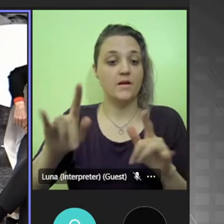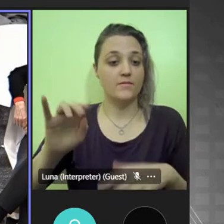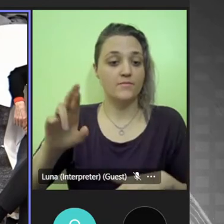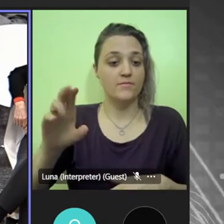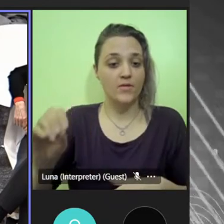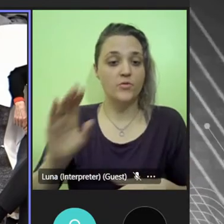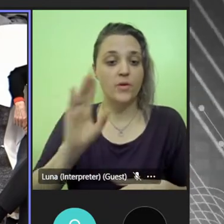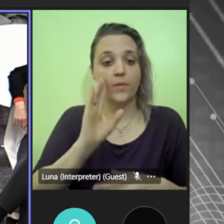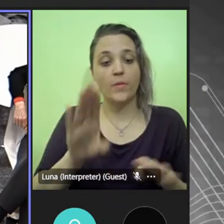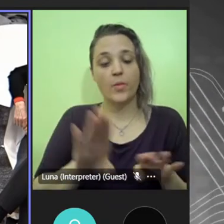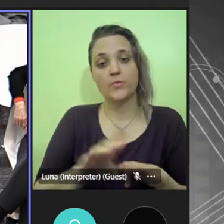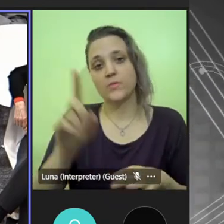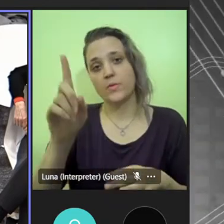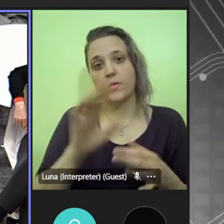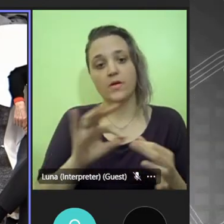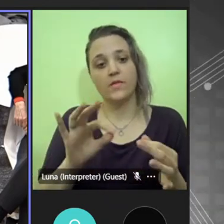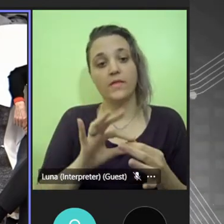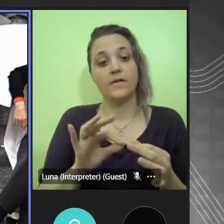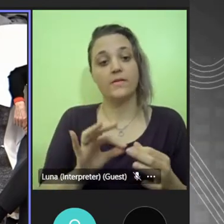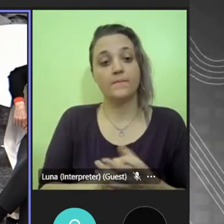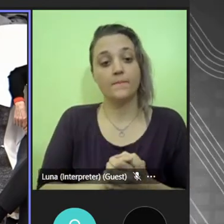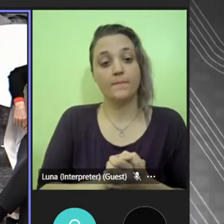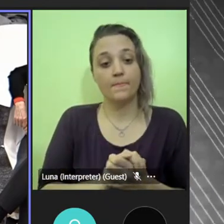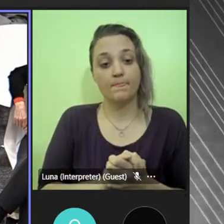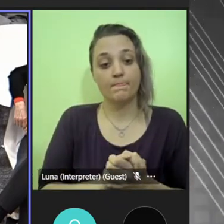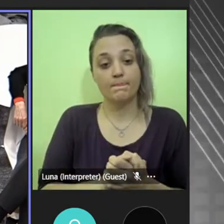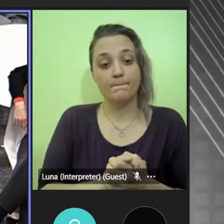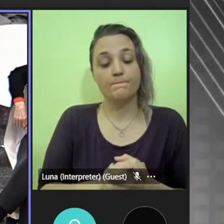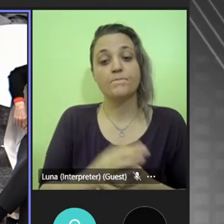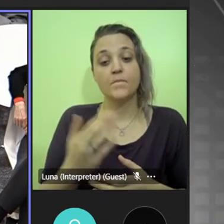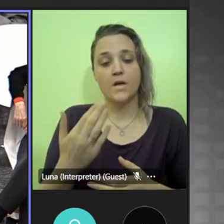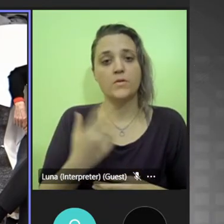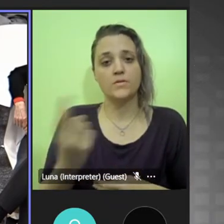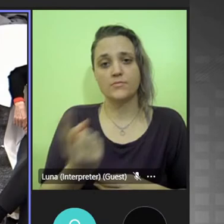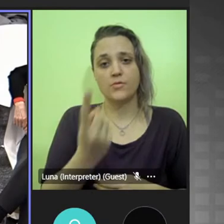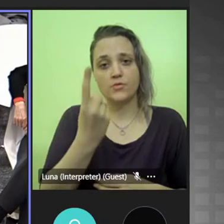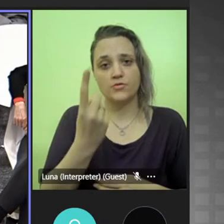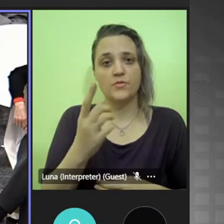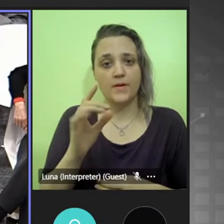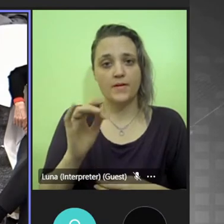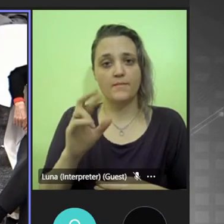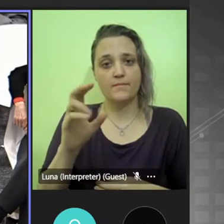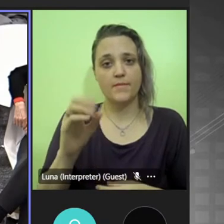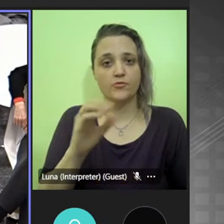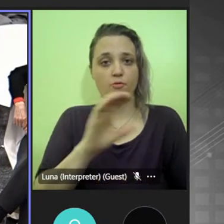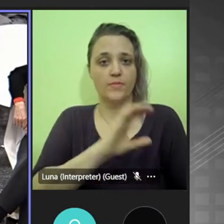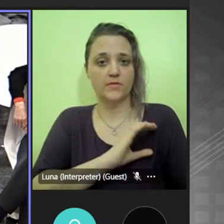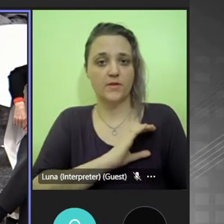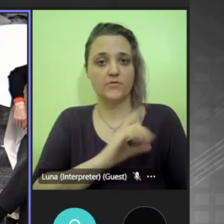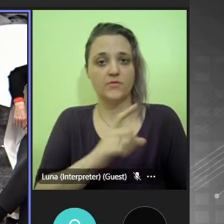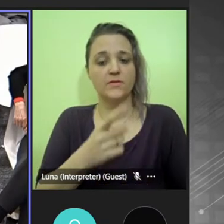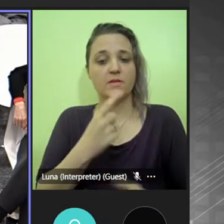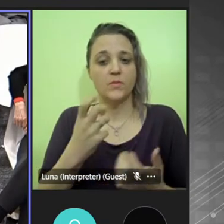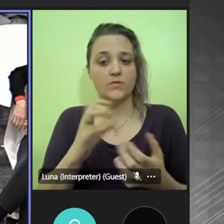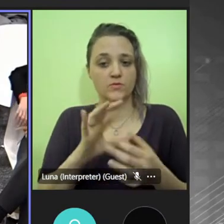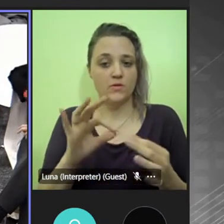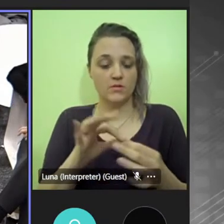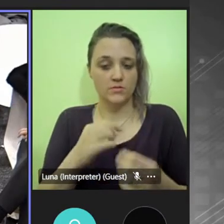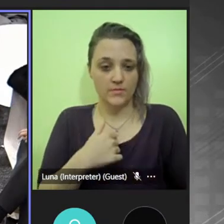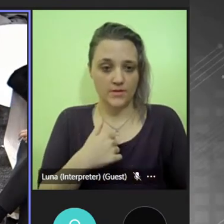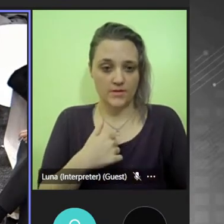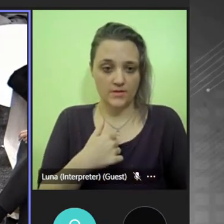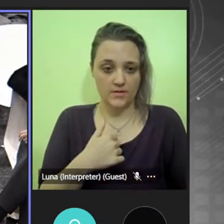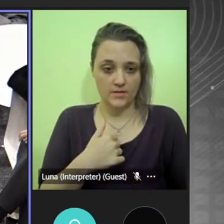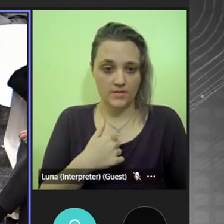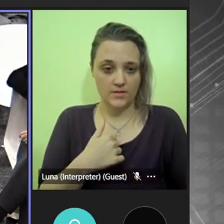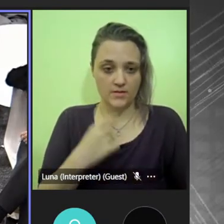and I love the Metro you know and I'll close with one thing I'm about a year I was approached by um some metro police officers and they